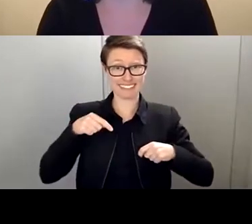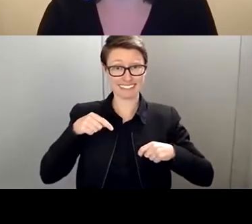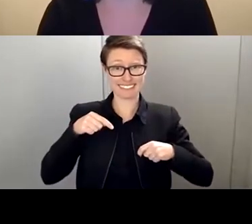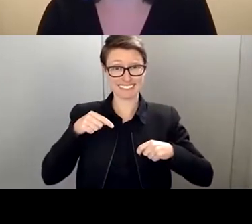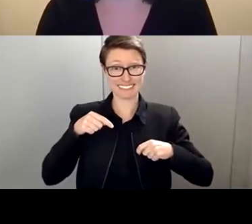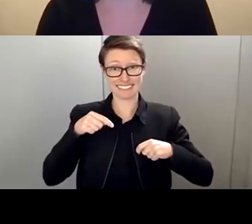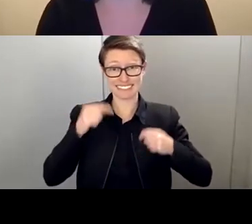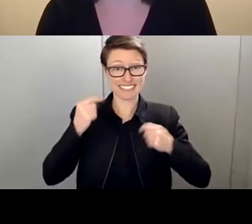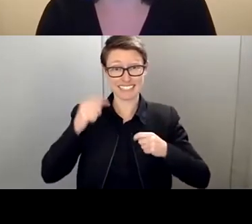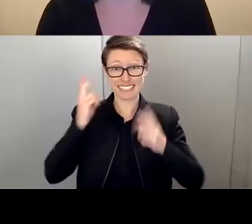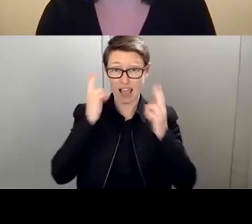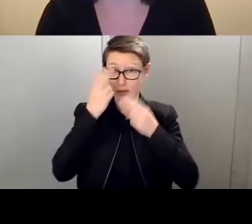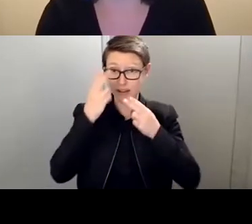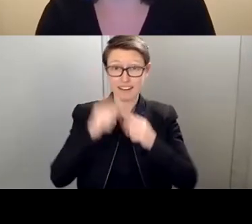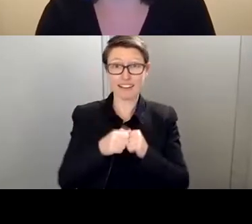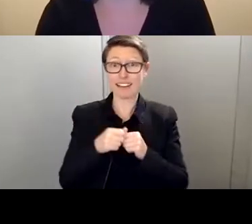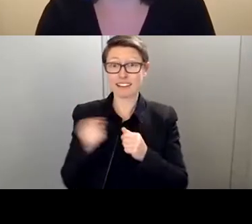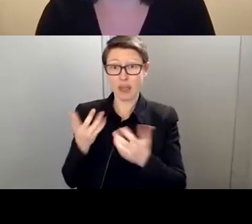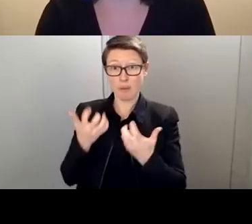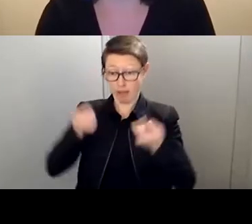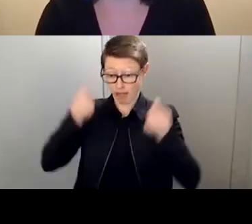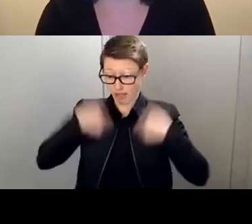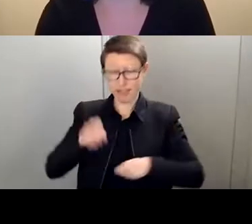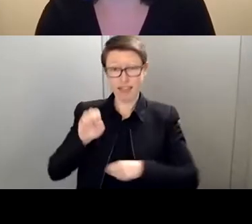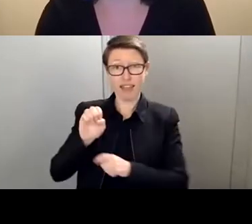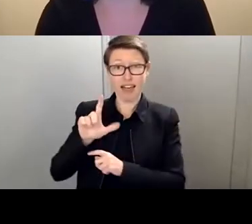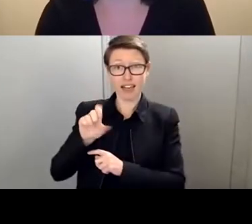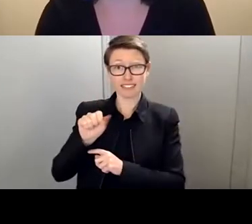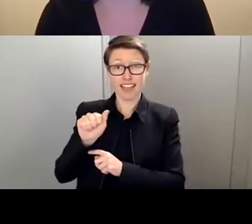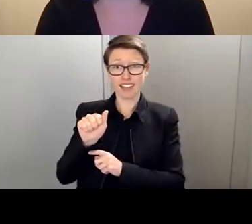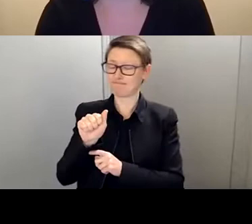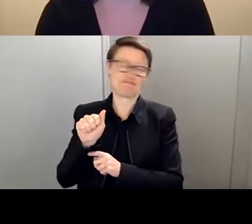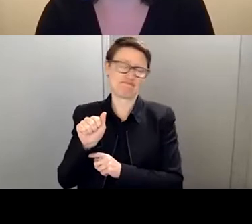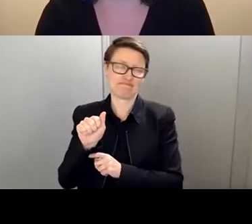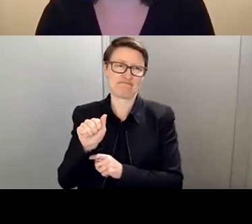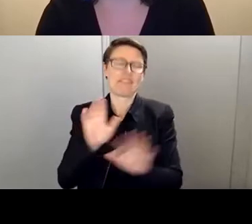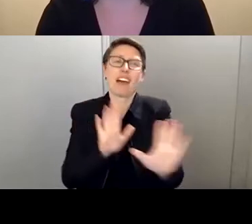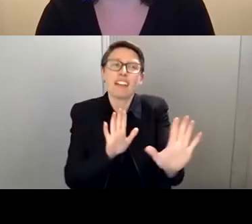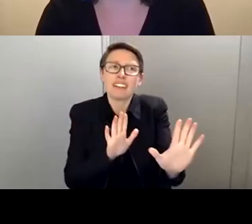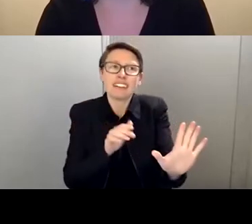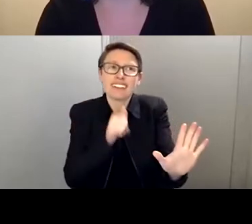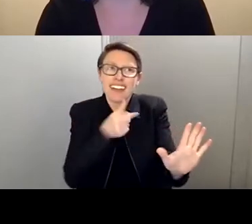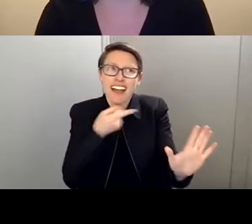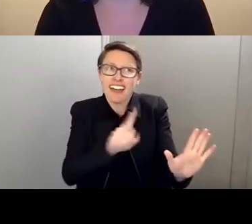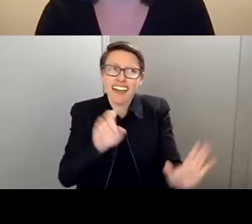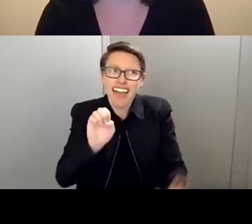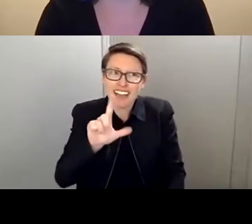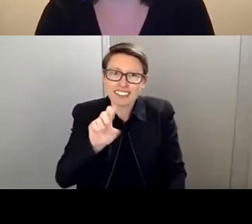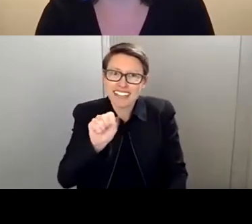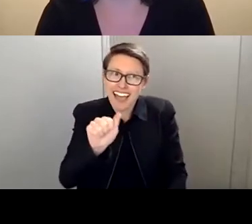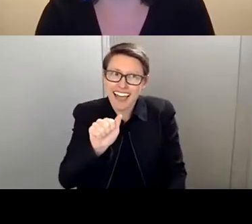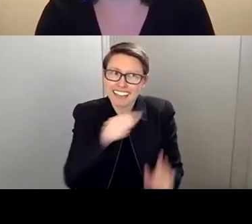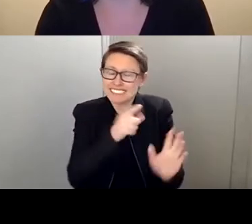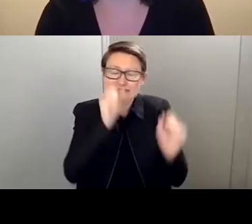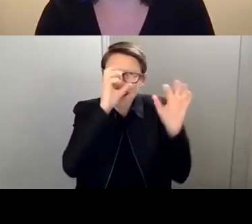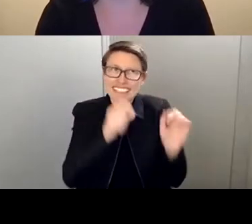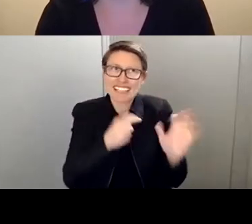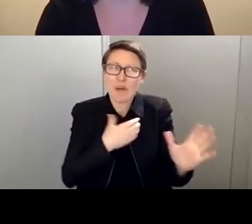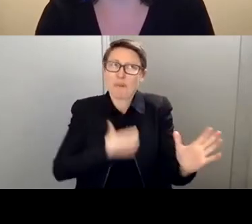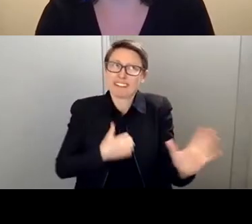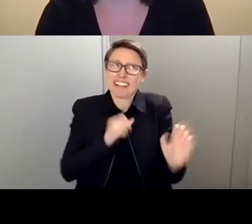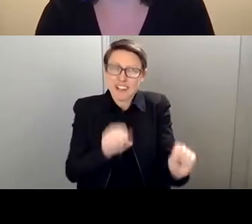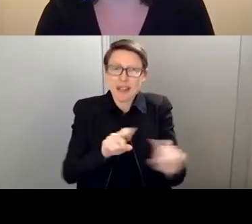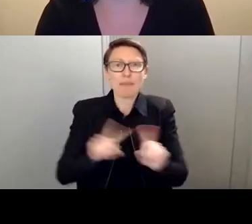Elsa. No diss Elsa. I think she's amazing. And like, I wish I had an Elsa when I was growing up, but now they have Luisa